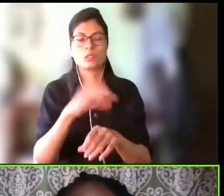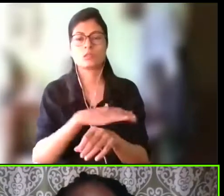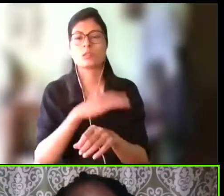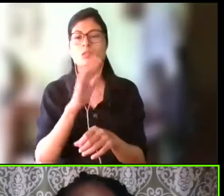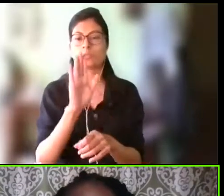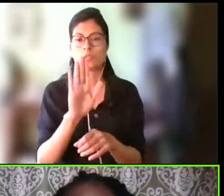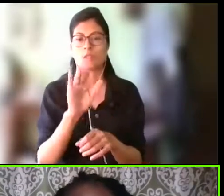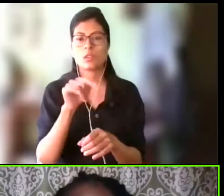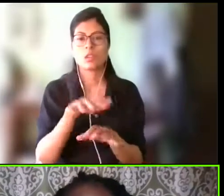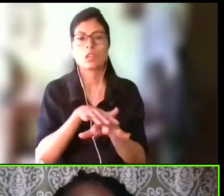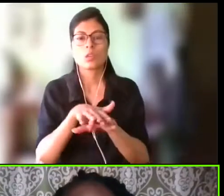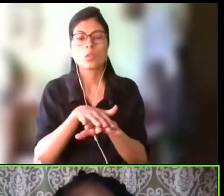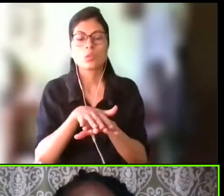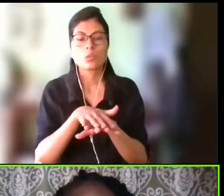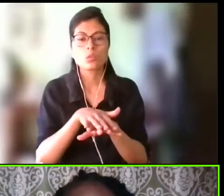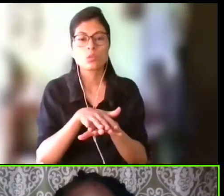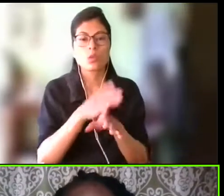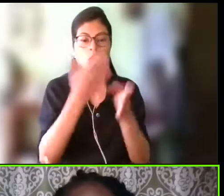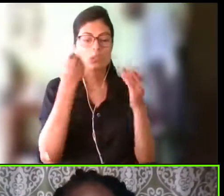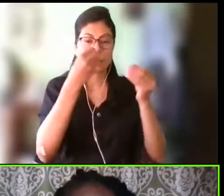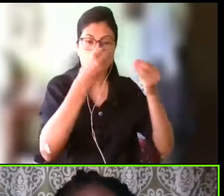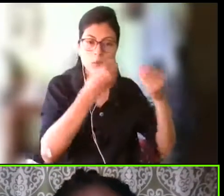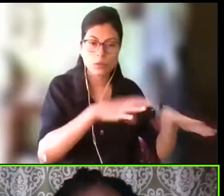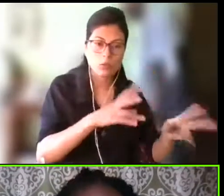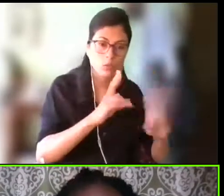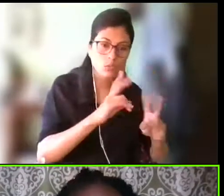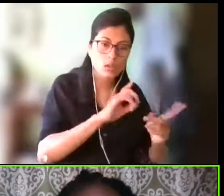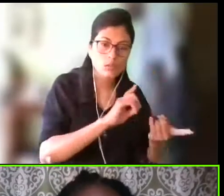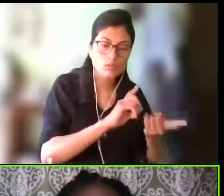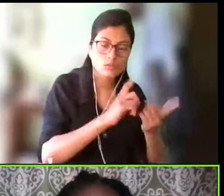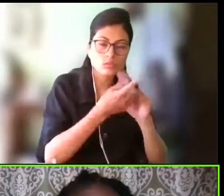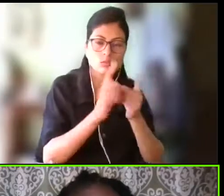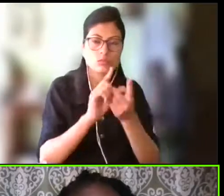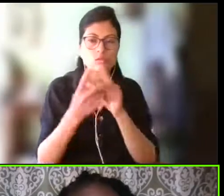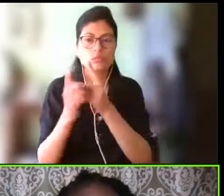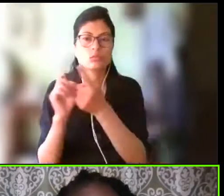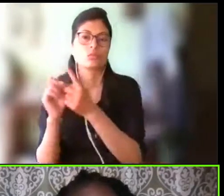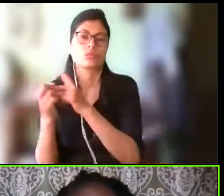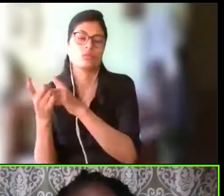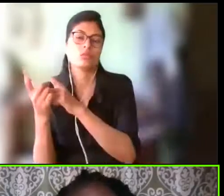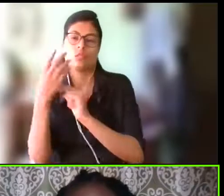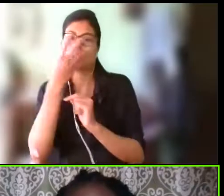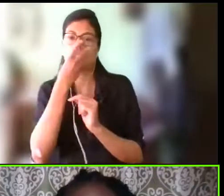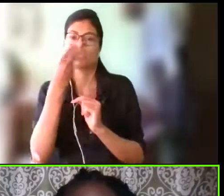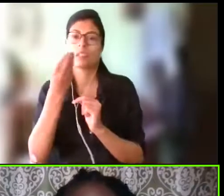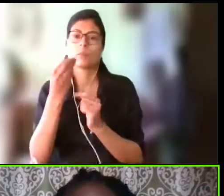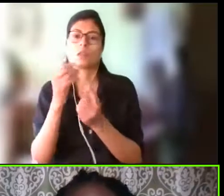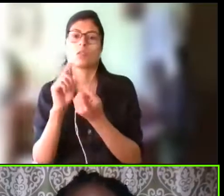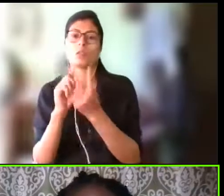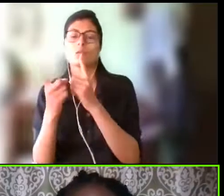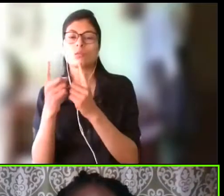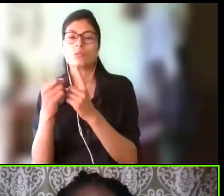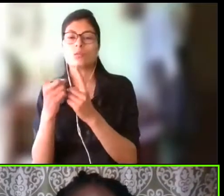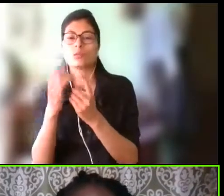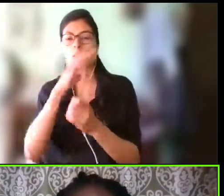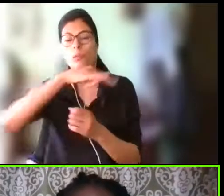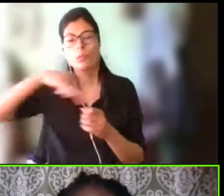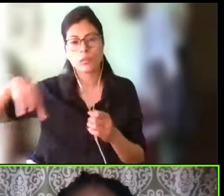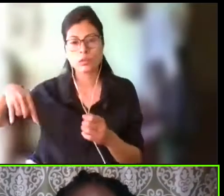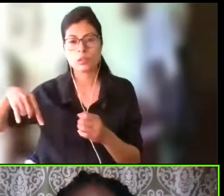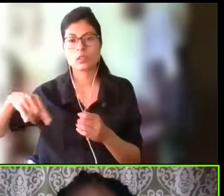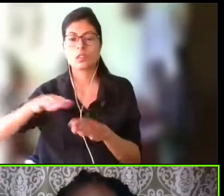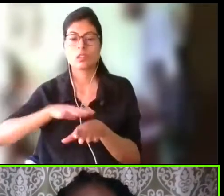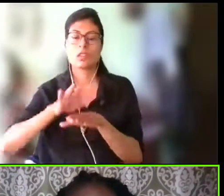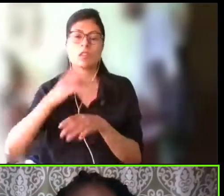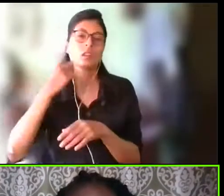to get back to some sort of normalcy. So